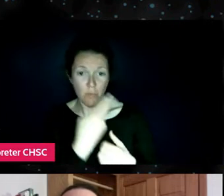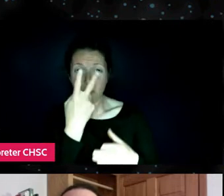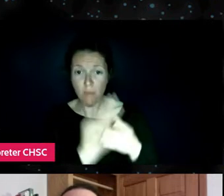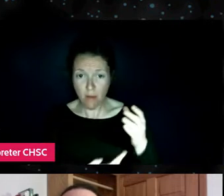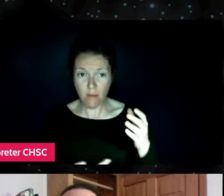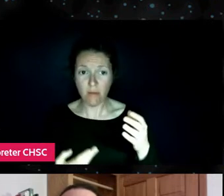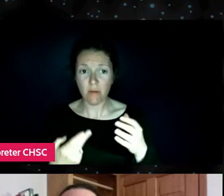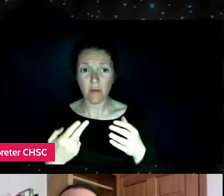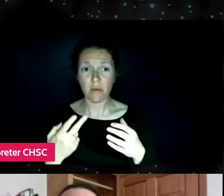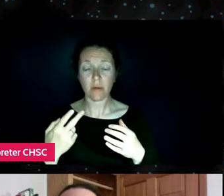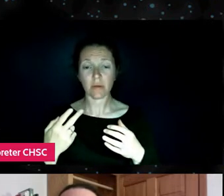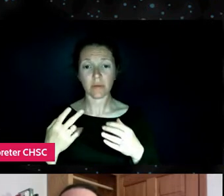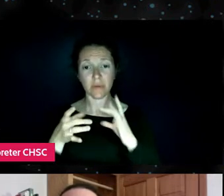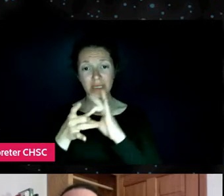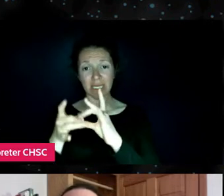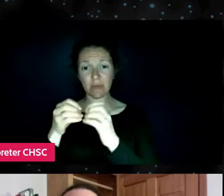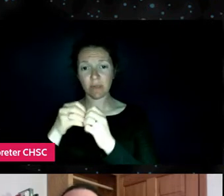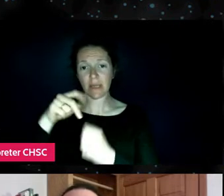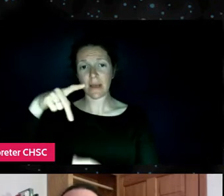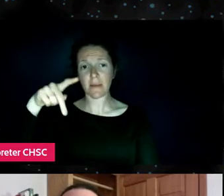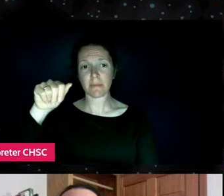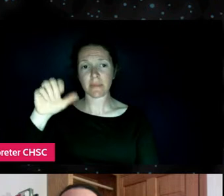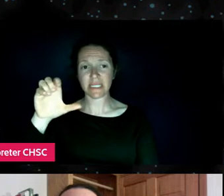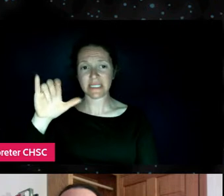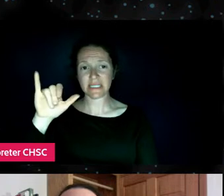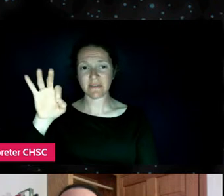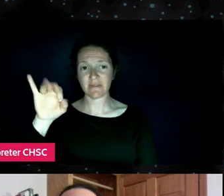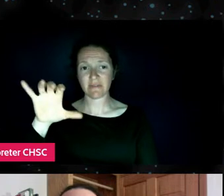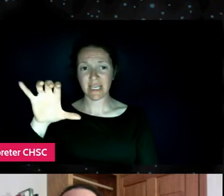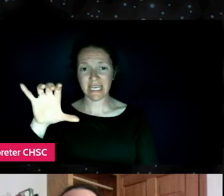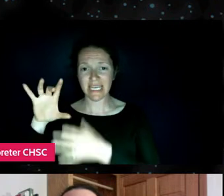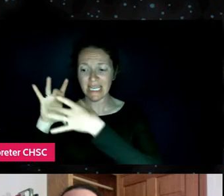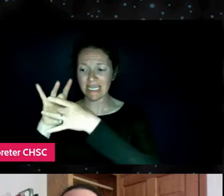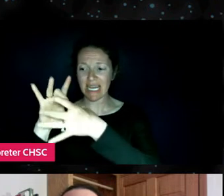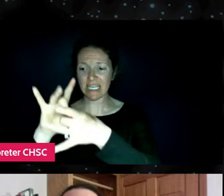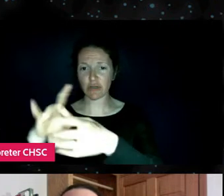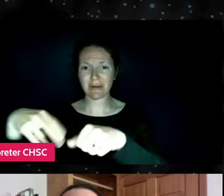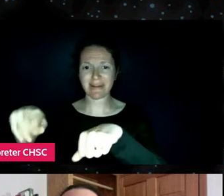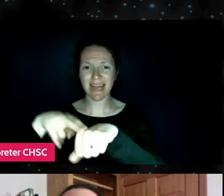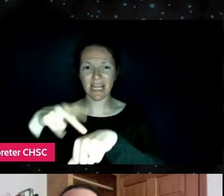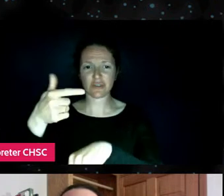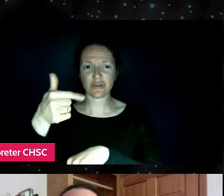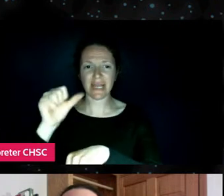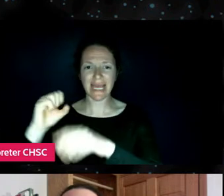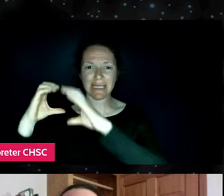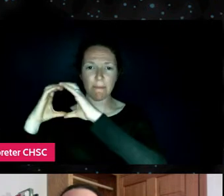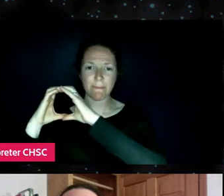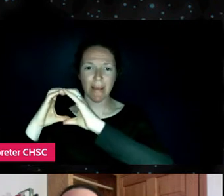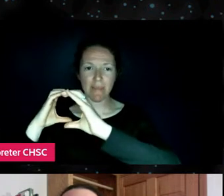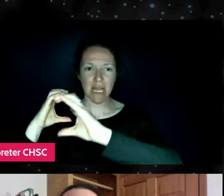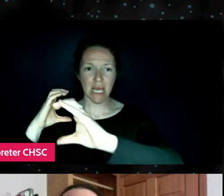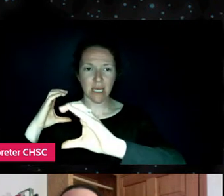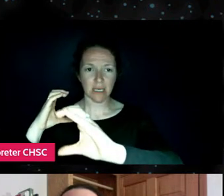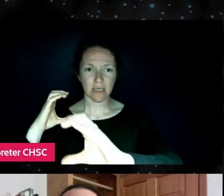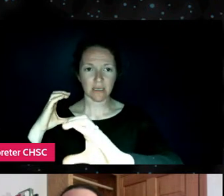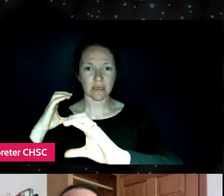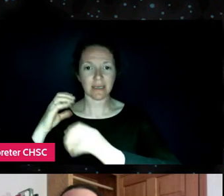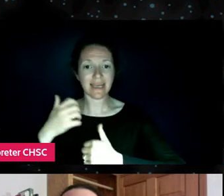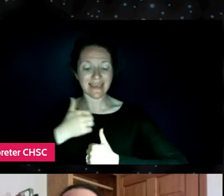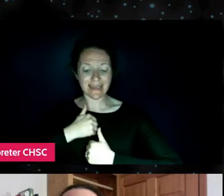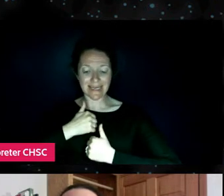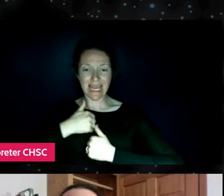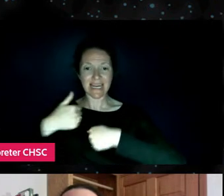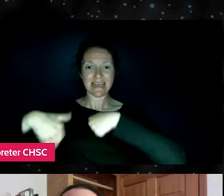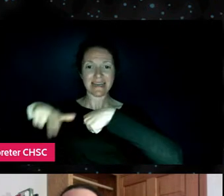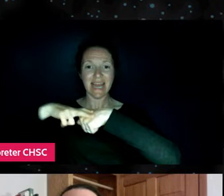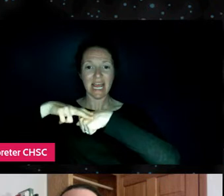context of this Pacific Connector natural gas pipeline that is this Canadian natural gas